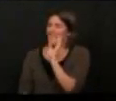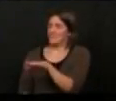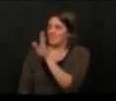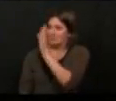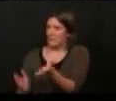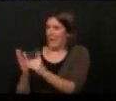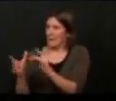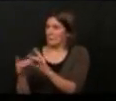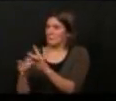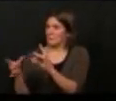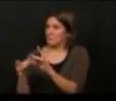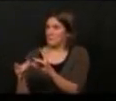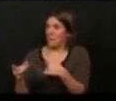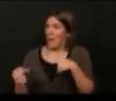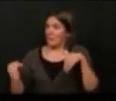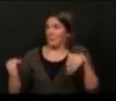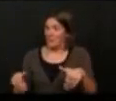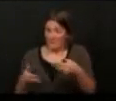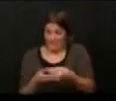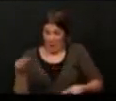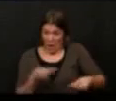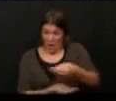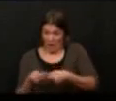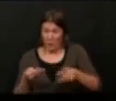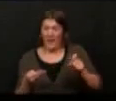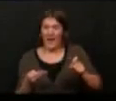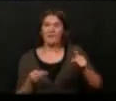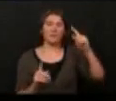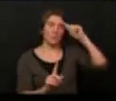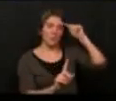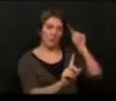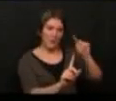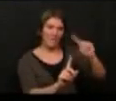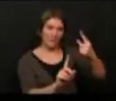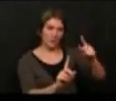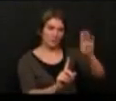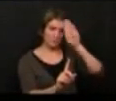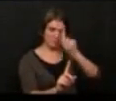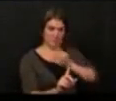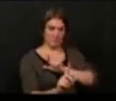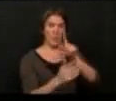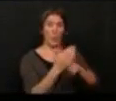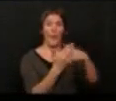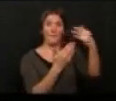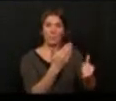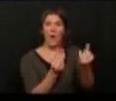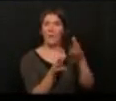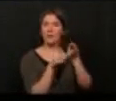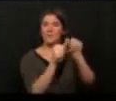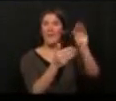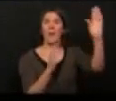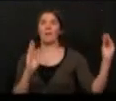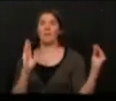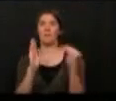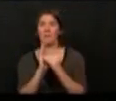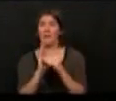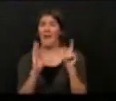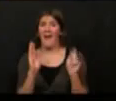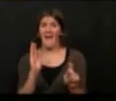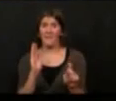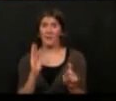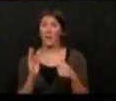that I don't know how we're going to do a budget unless we know what is actually going on with that.